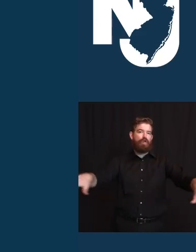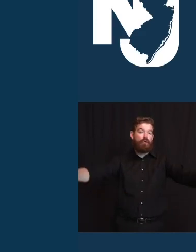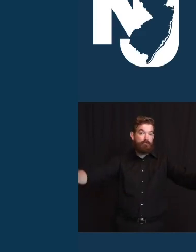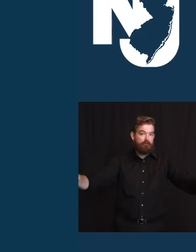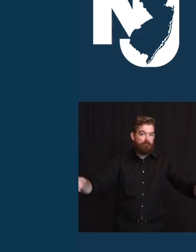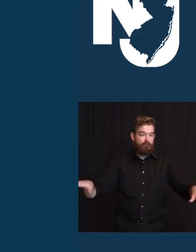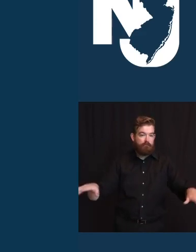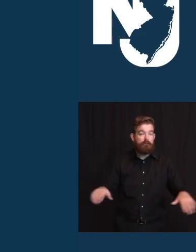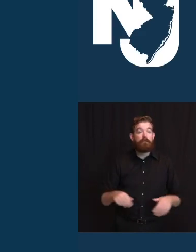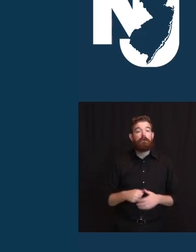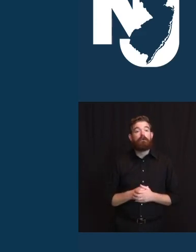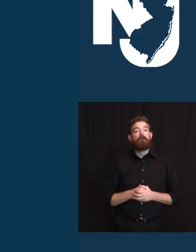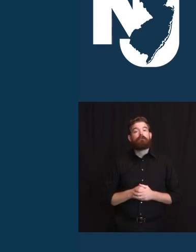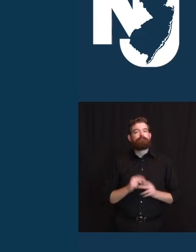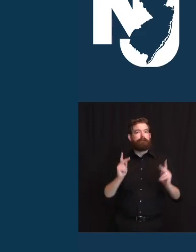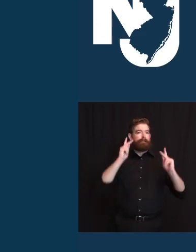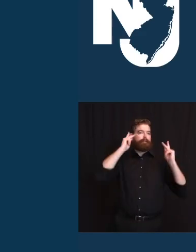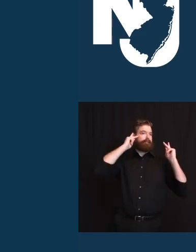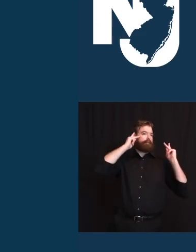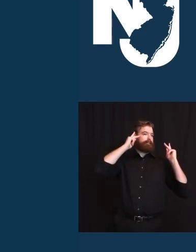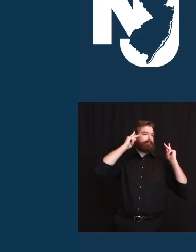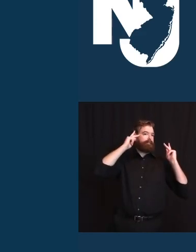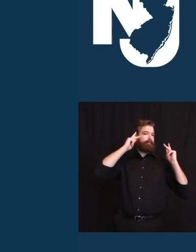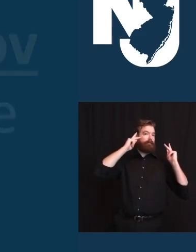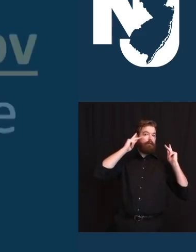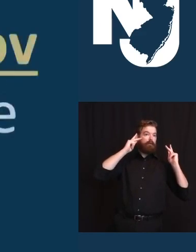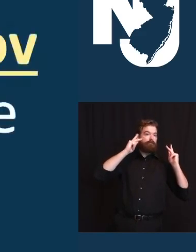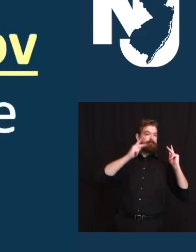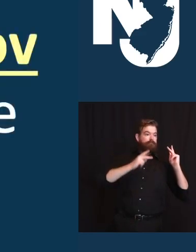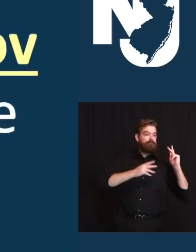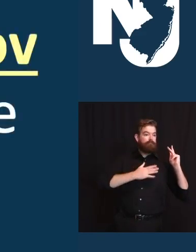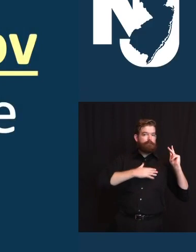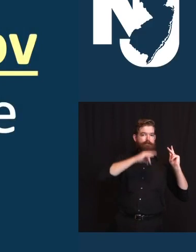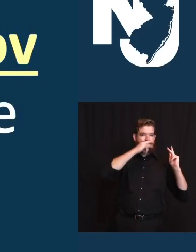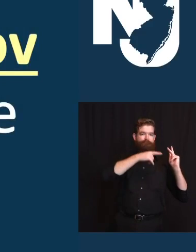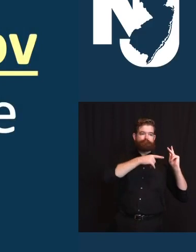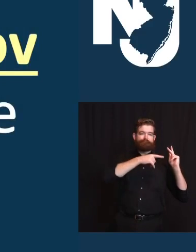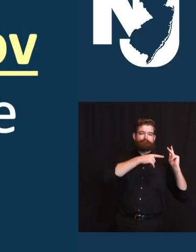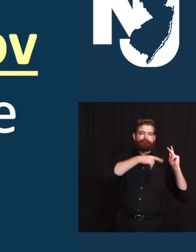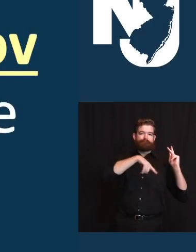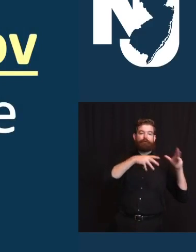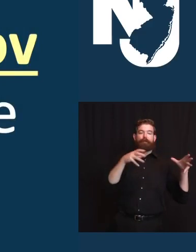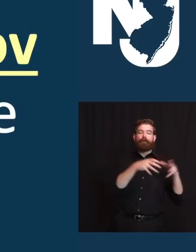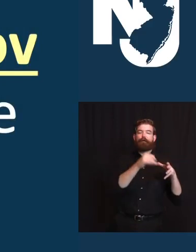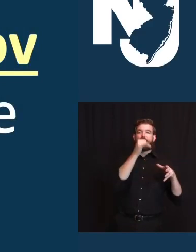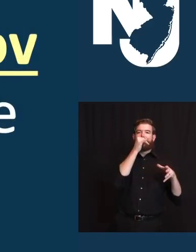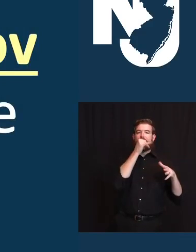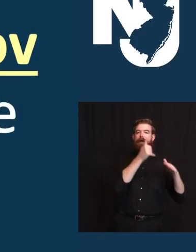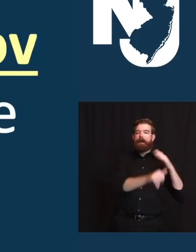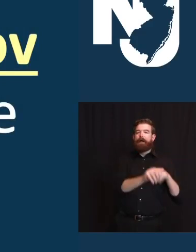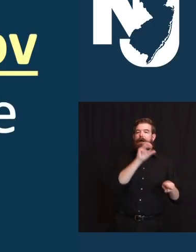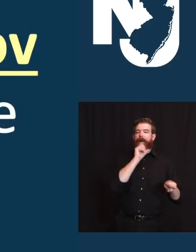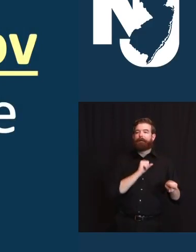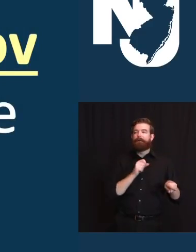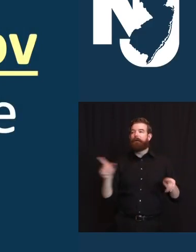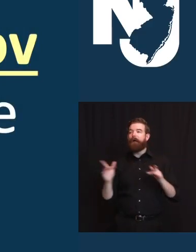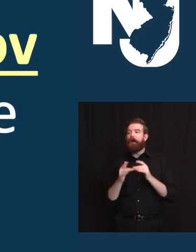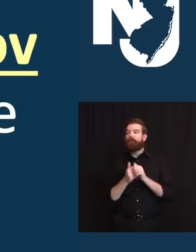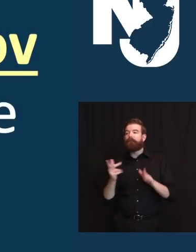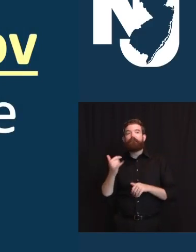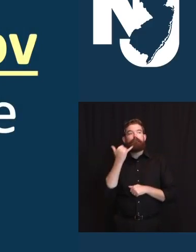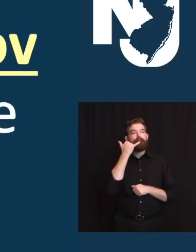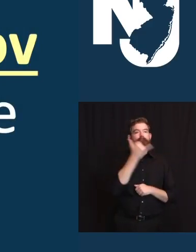these calls are about. Moving on, switching gears again to another topic, I want to give a quick update on our continued progress